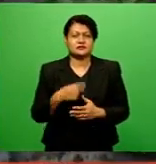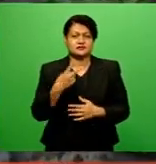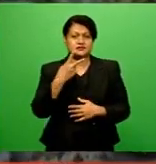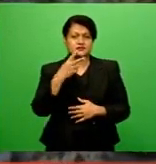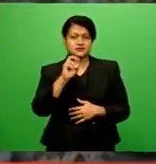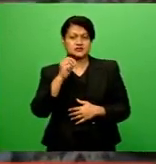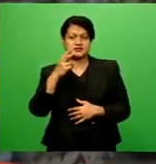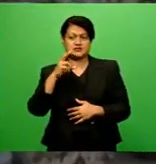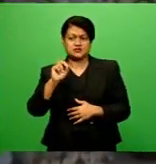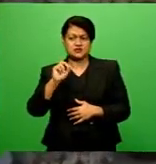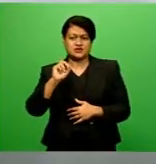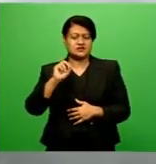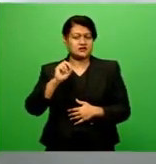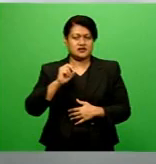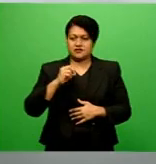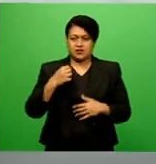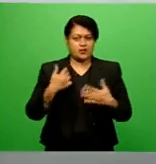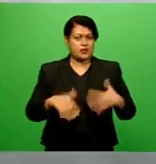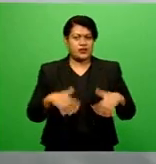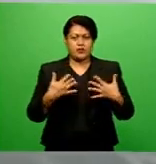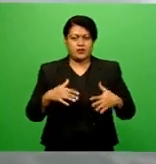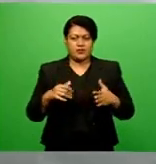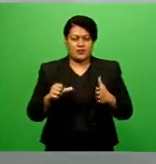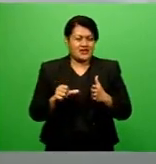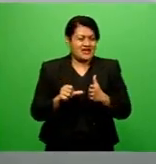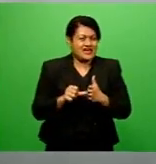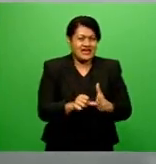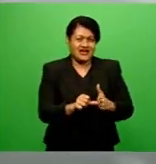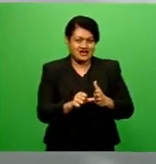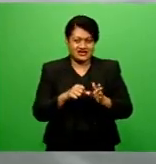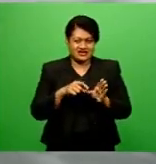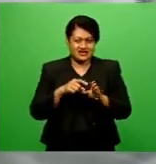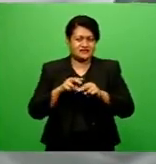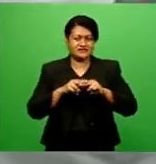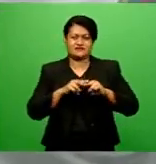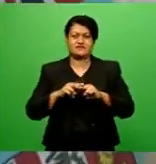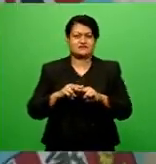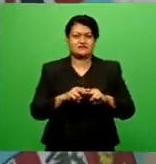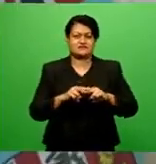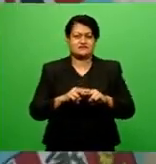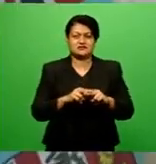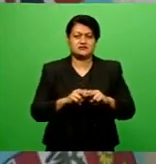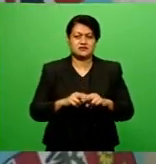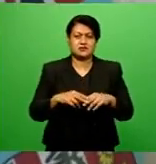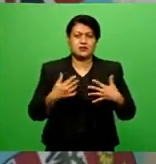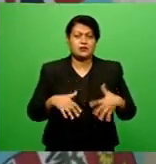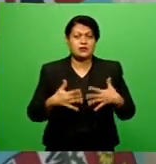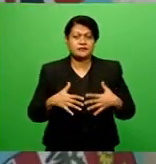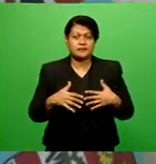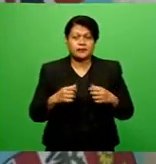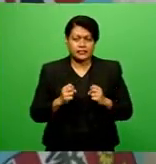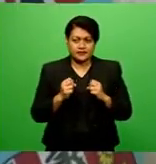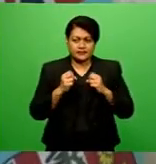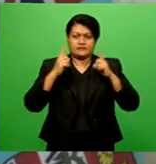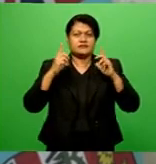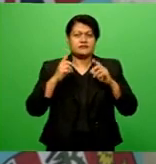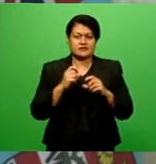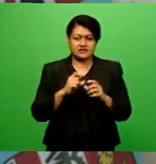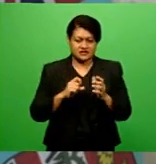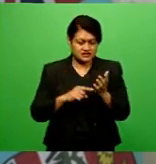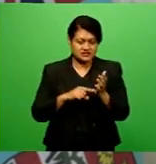2020 has been an extremely trying year for Fiji. In the wake of severe cyclone Yasa's climate-charged